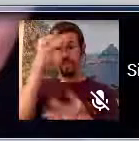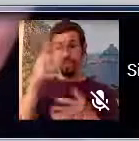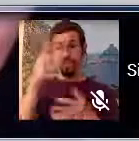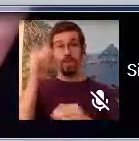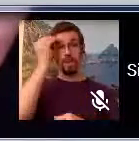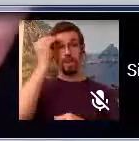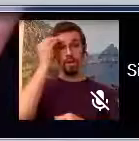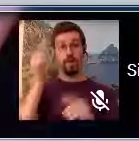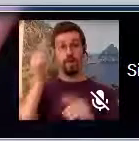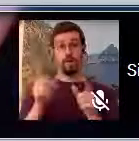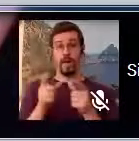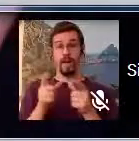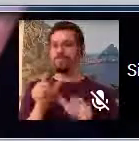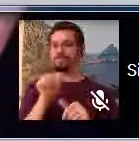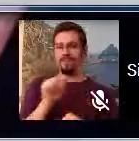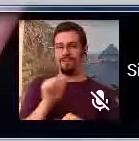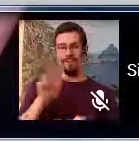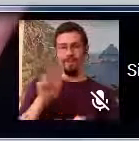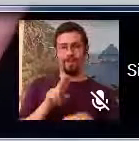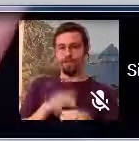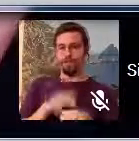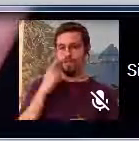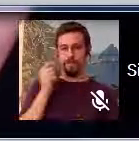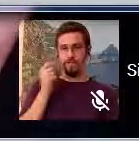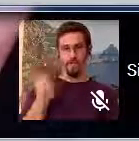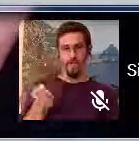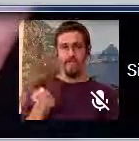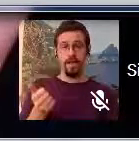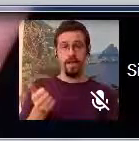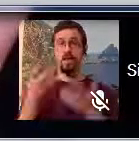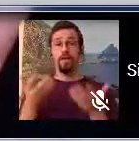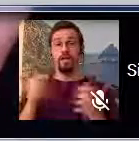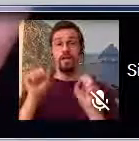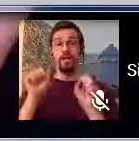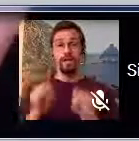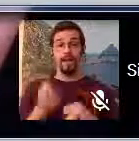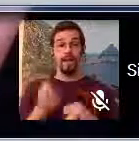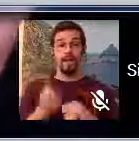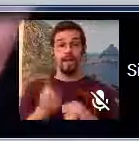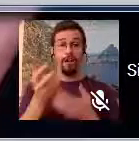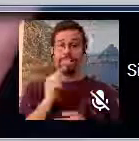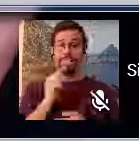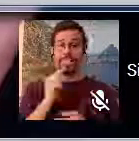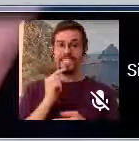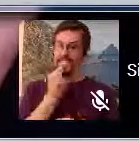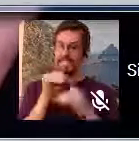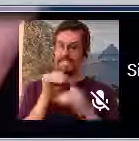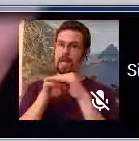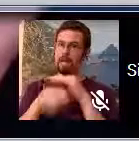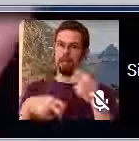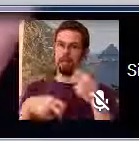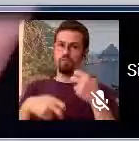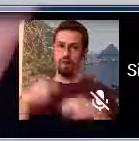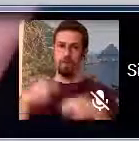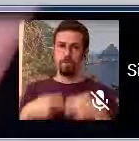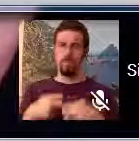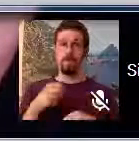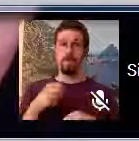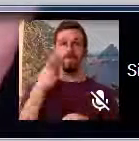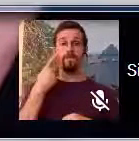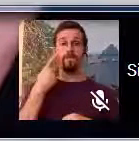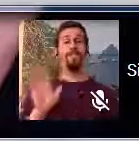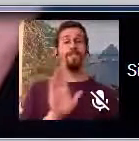natural to them, and this can cause serious accessibility problems in their daily